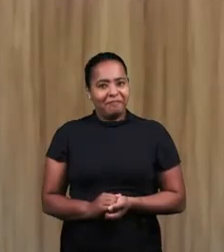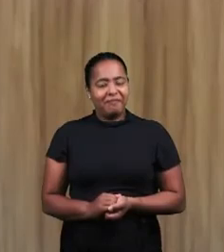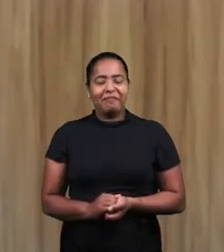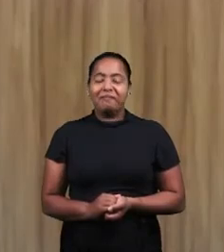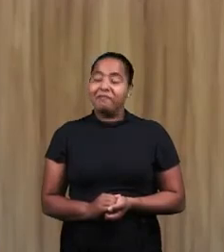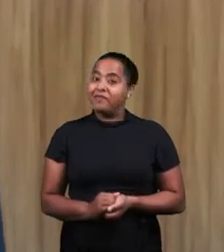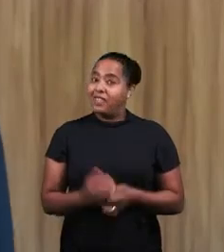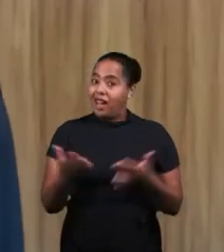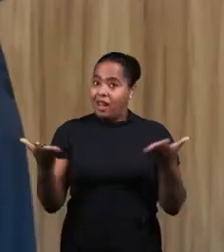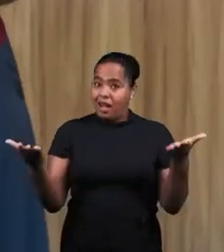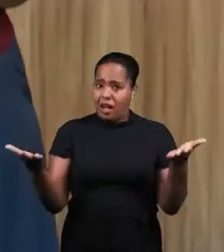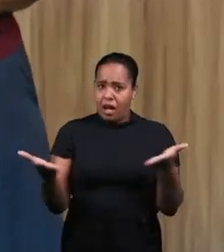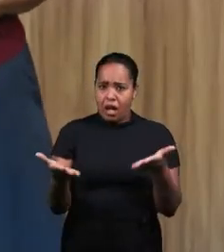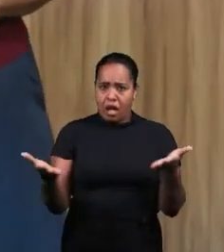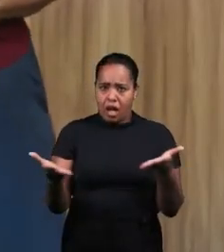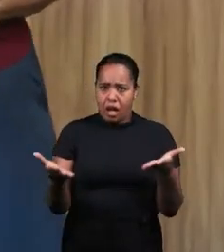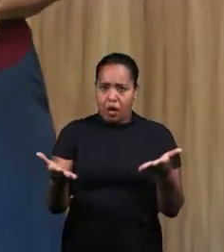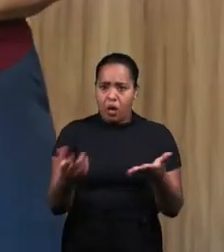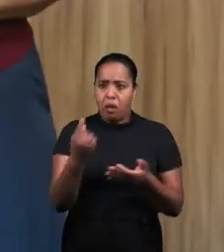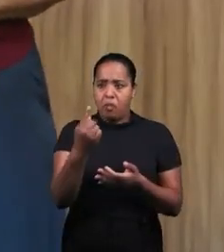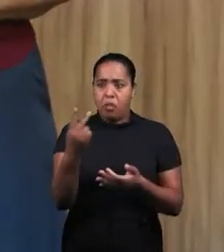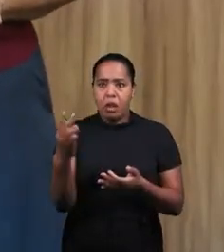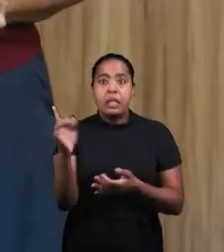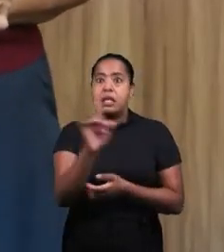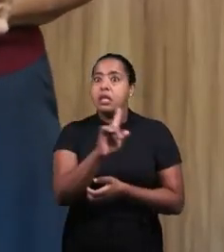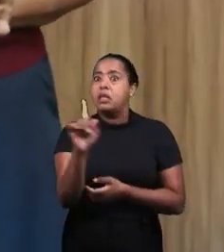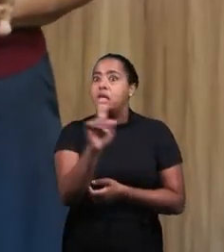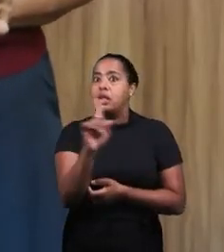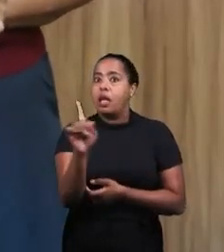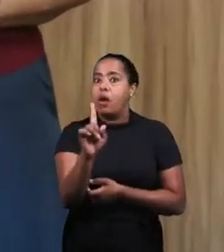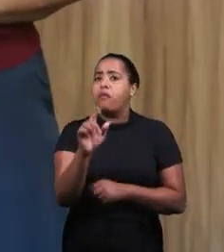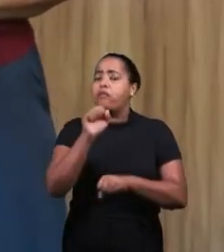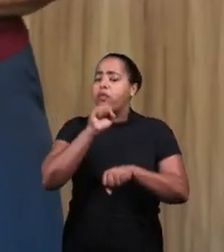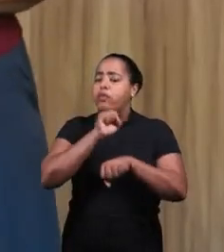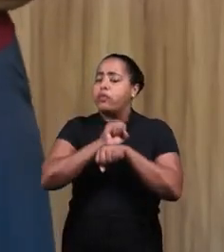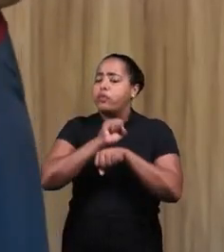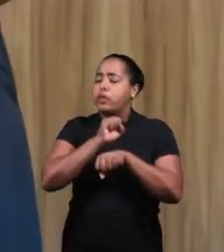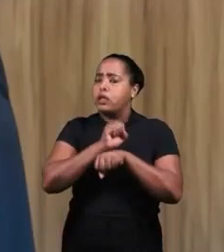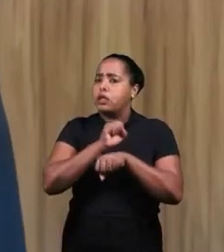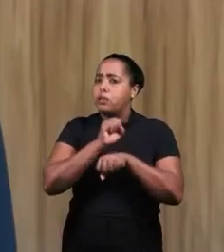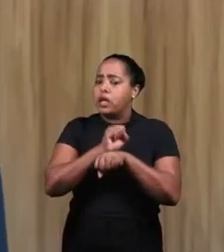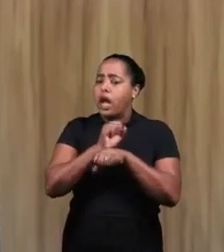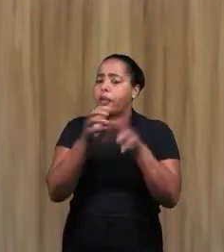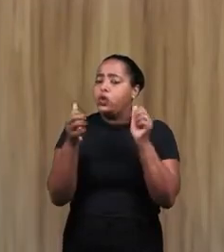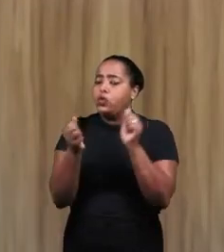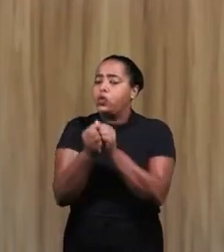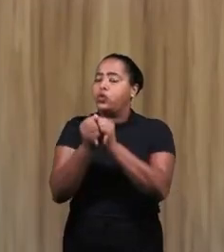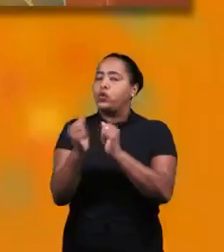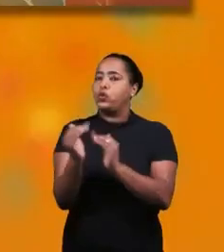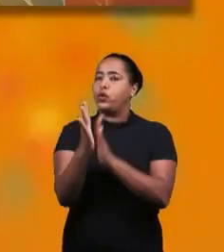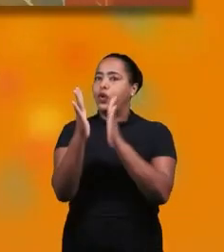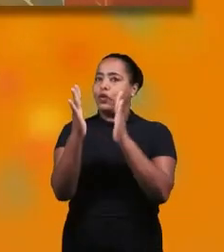Now we won't count and we'll wait to play along with the song.